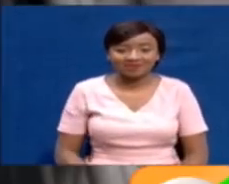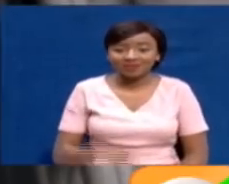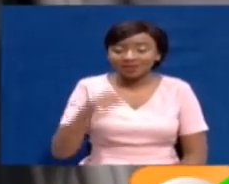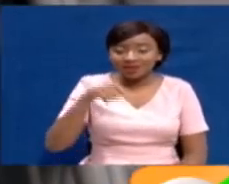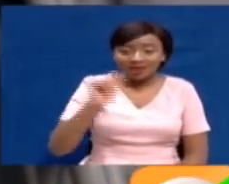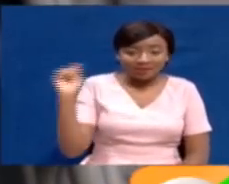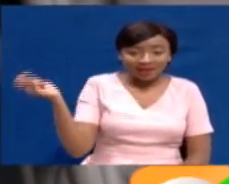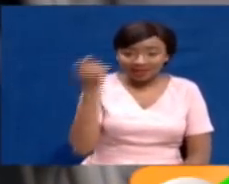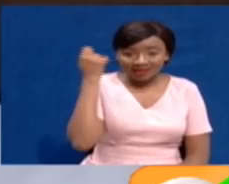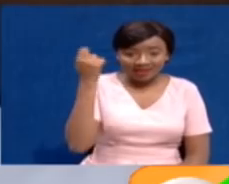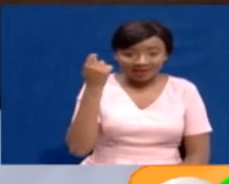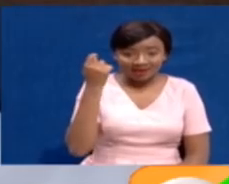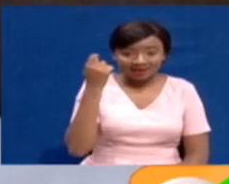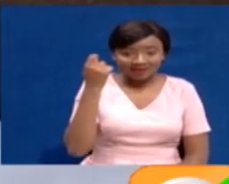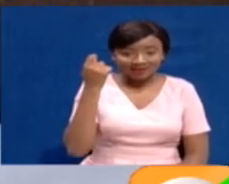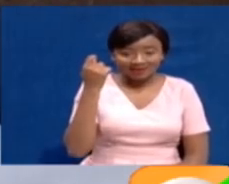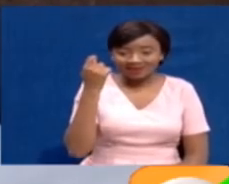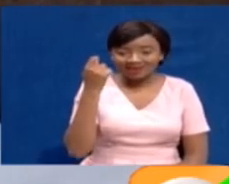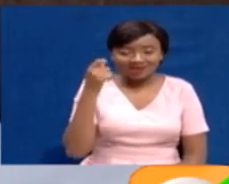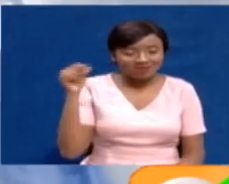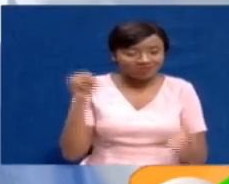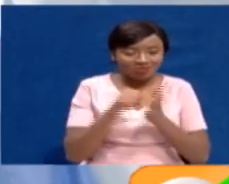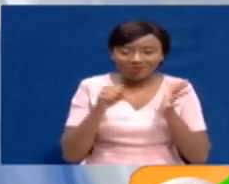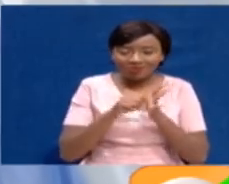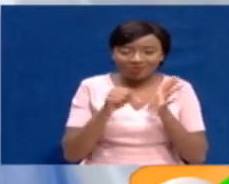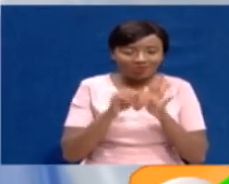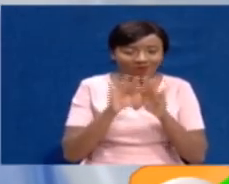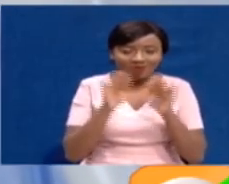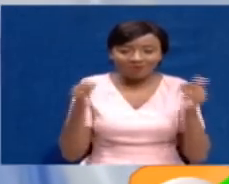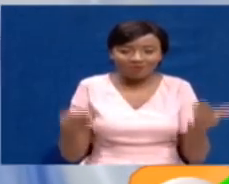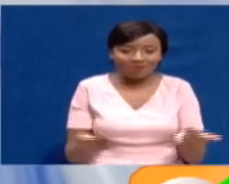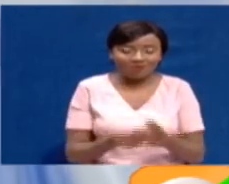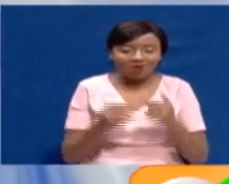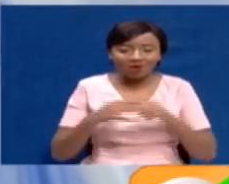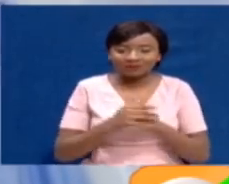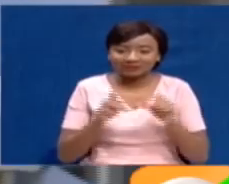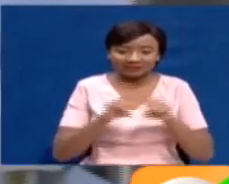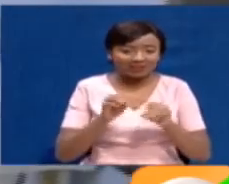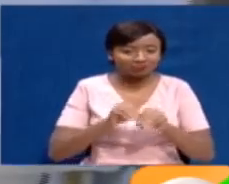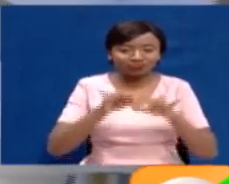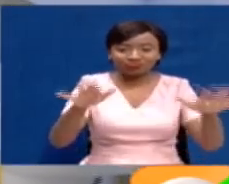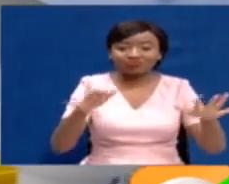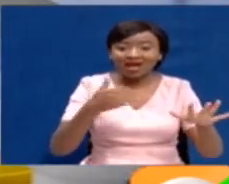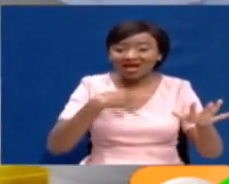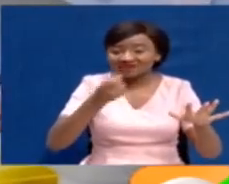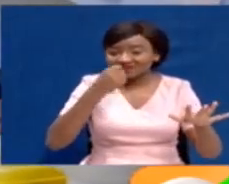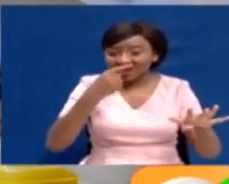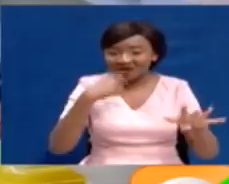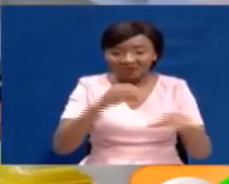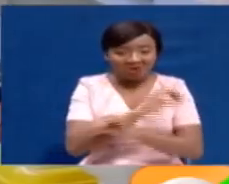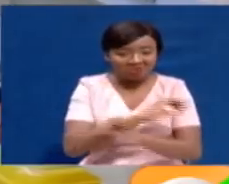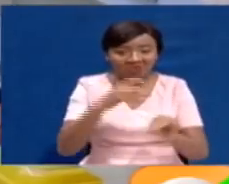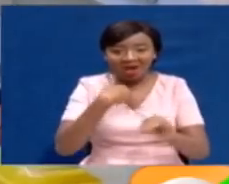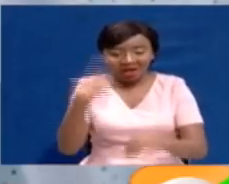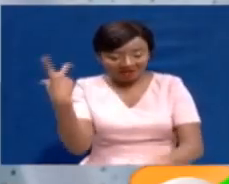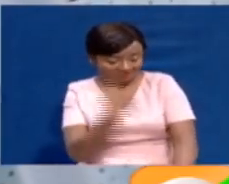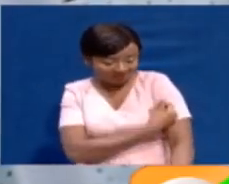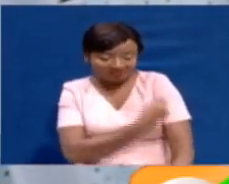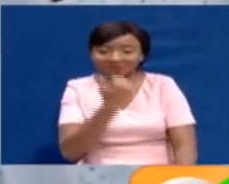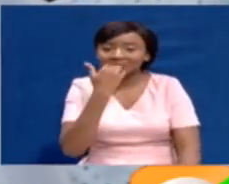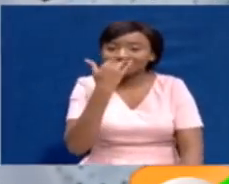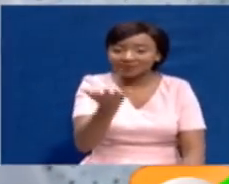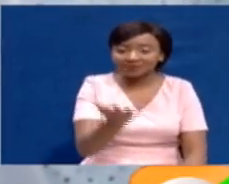Kenya is in the midst of a global outbreak. There is no cure nor vaccine, and so there is